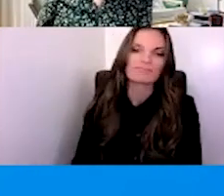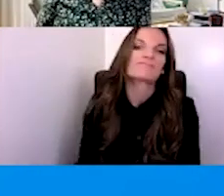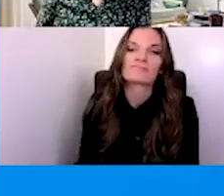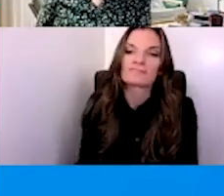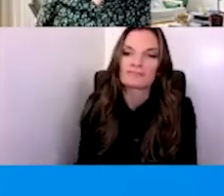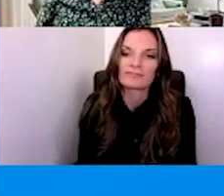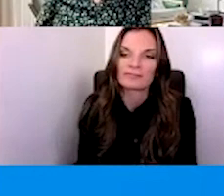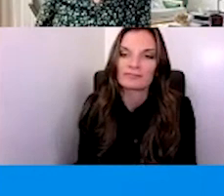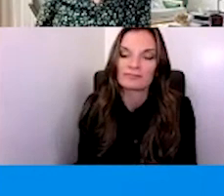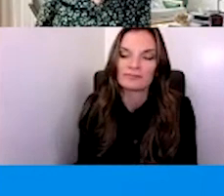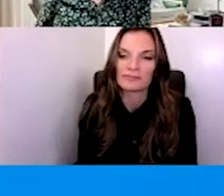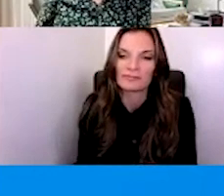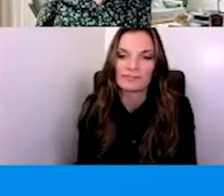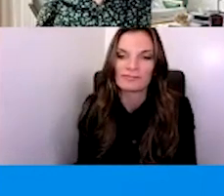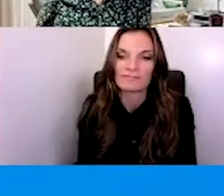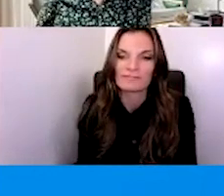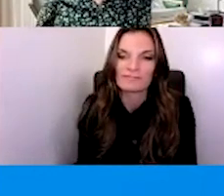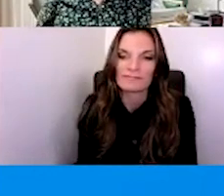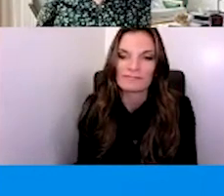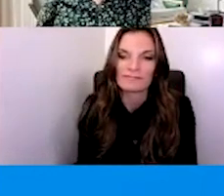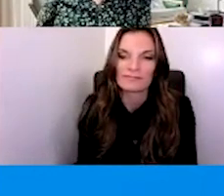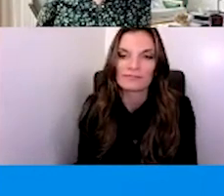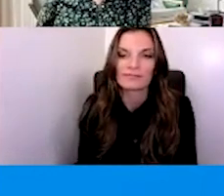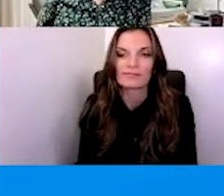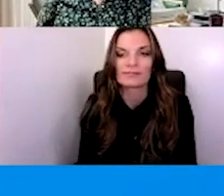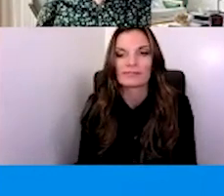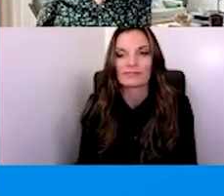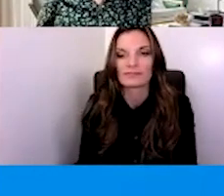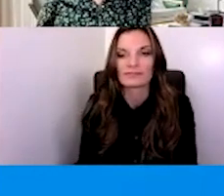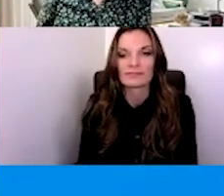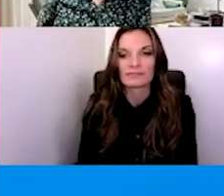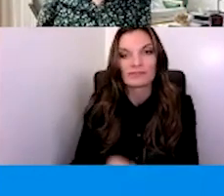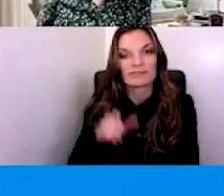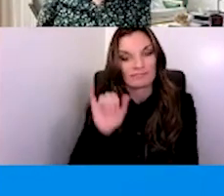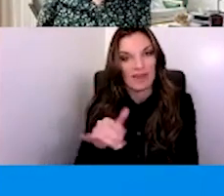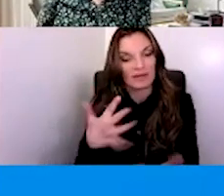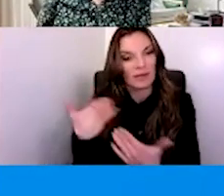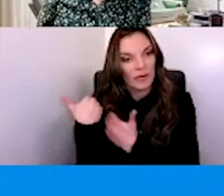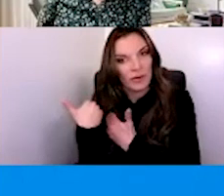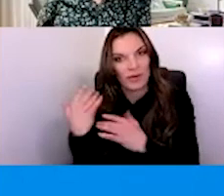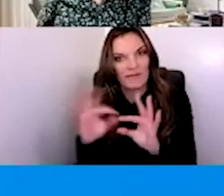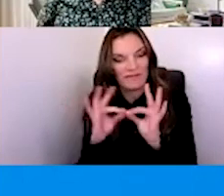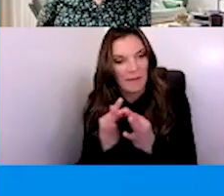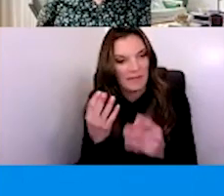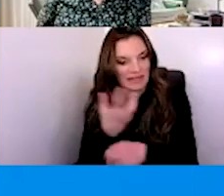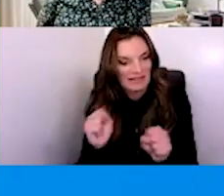and somebody who has what feels like a pretty heavy responsibility of a family's safety when we think about emergencies.